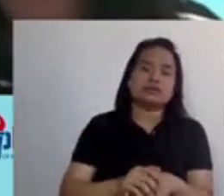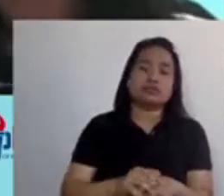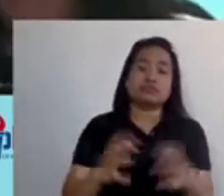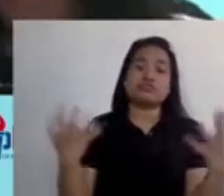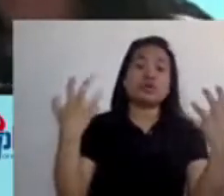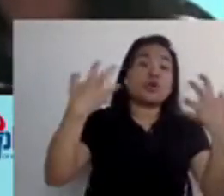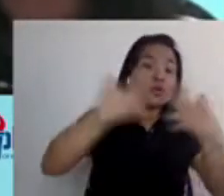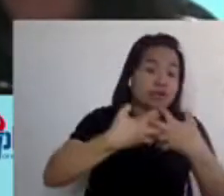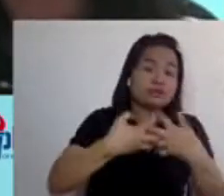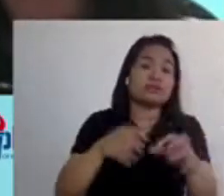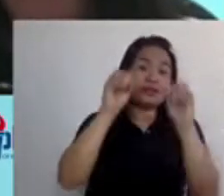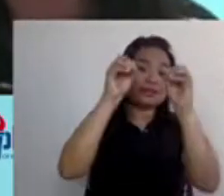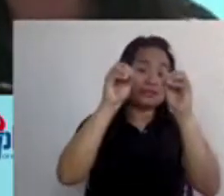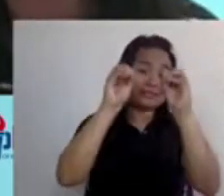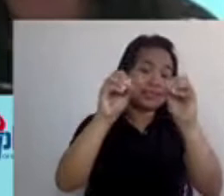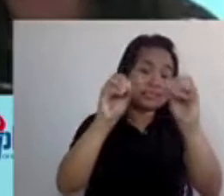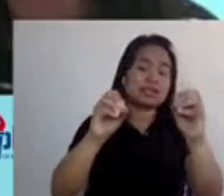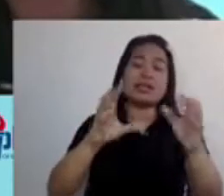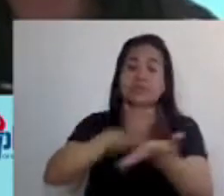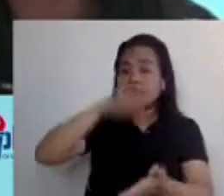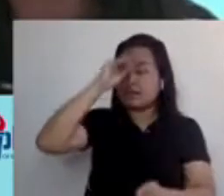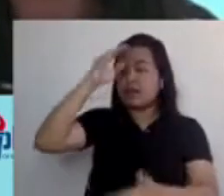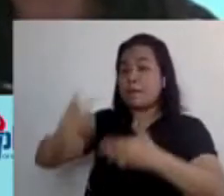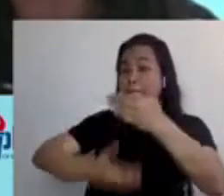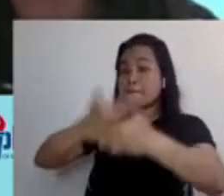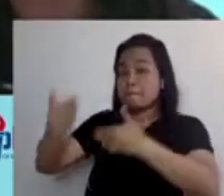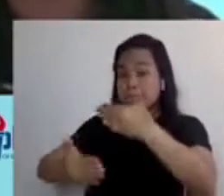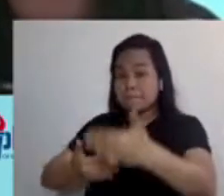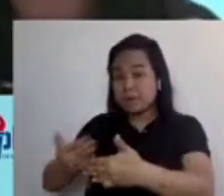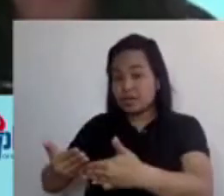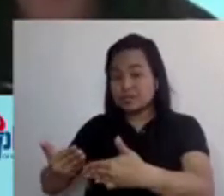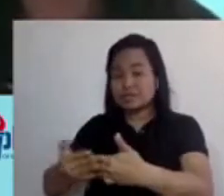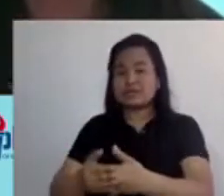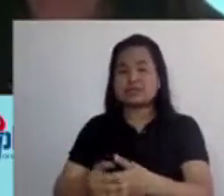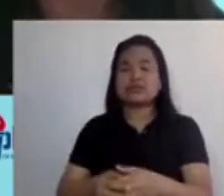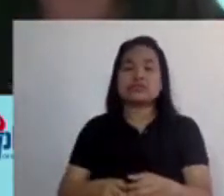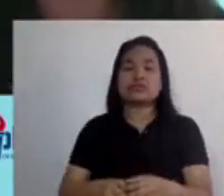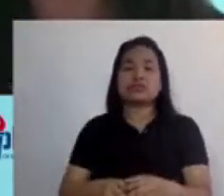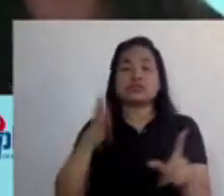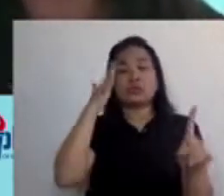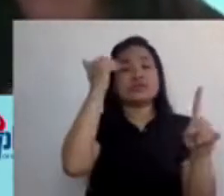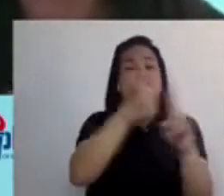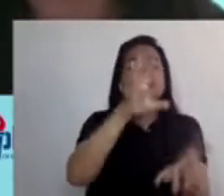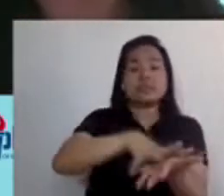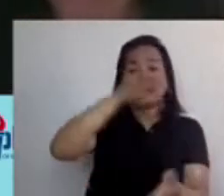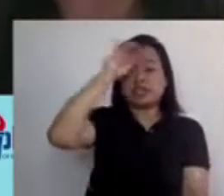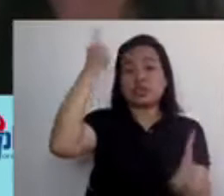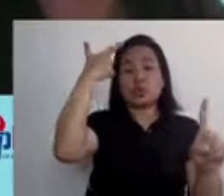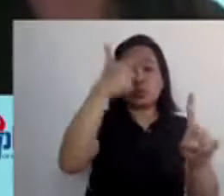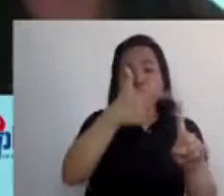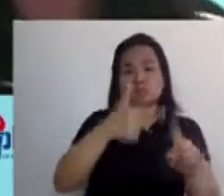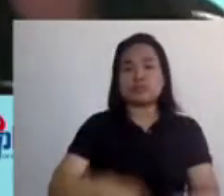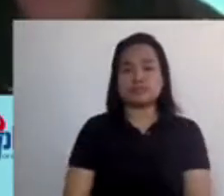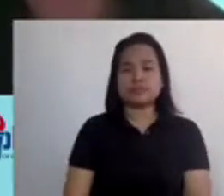learning processes within the discipline to meet individual and group learning goals. So let's go back again to our